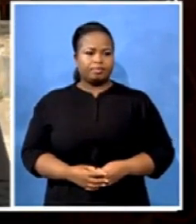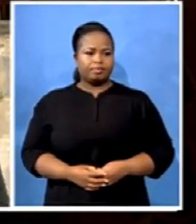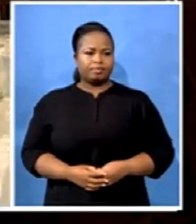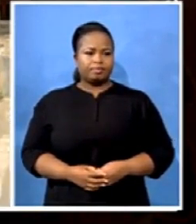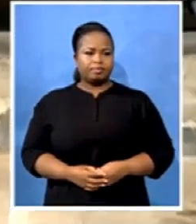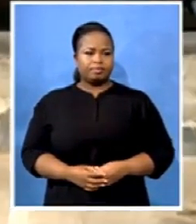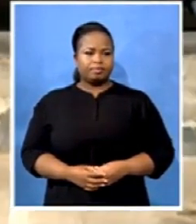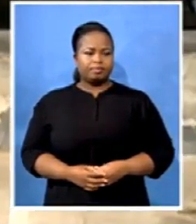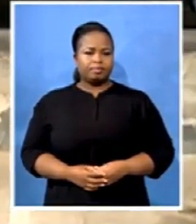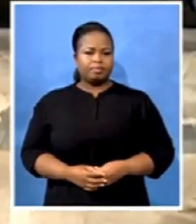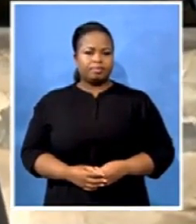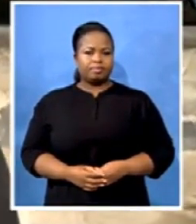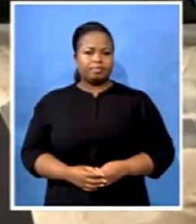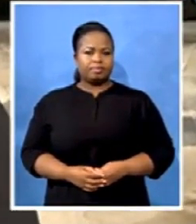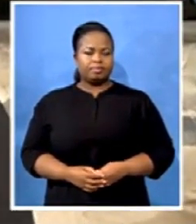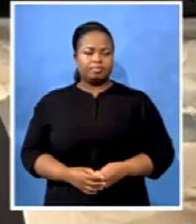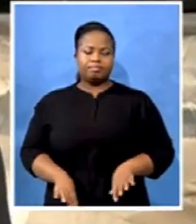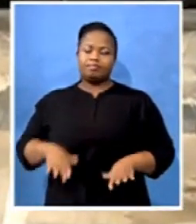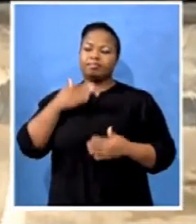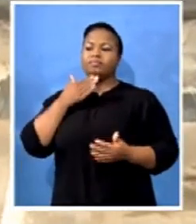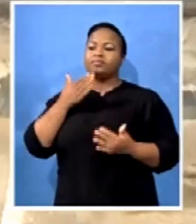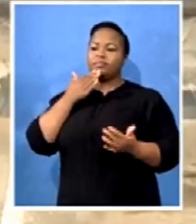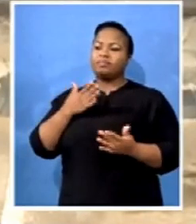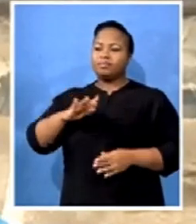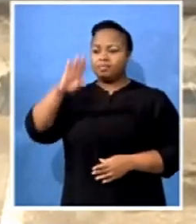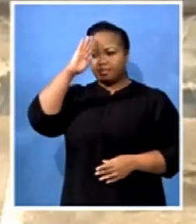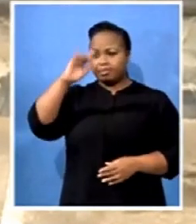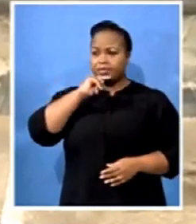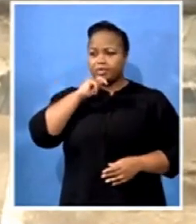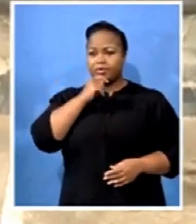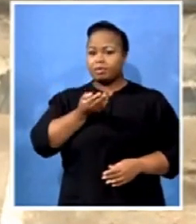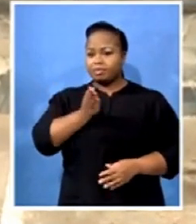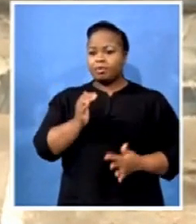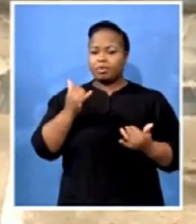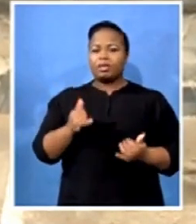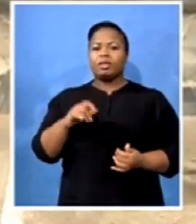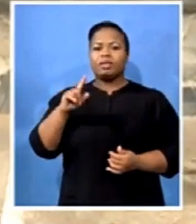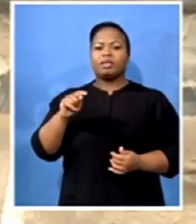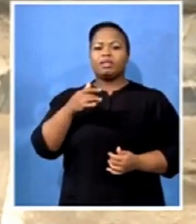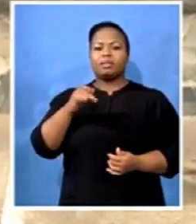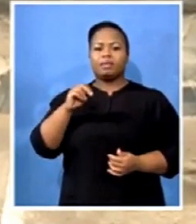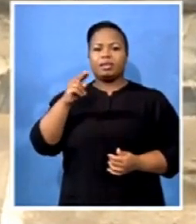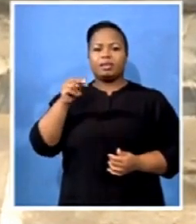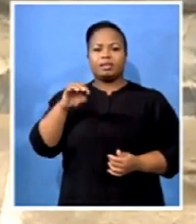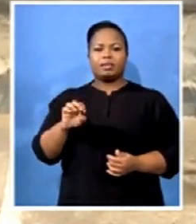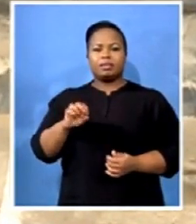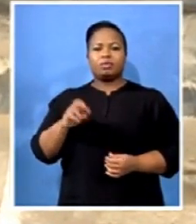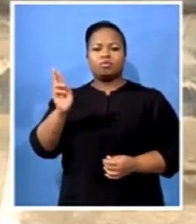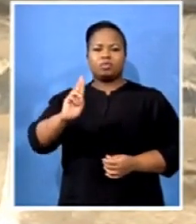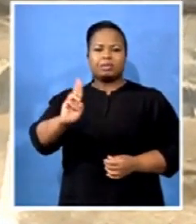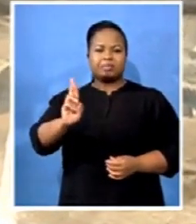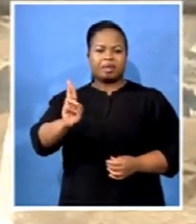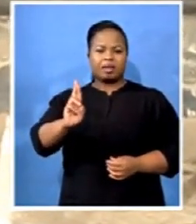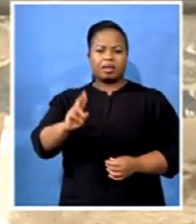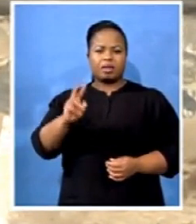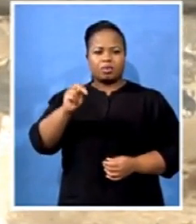Thank you very much and good morning to the viewers. We are in Tlhabane Township in the Rustenburg, that is in the Northwest Province, where, as you